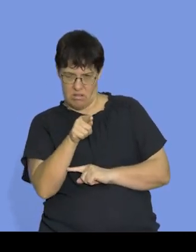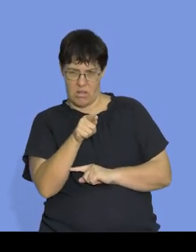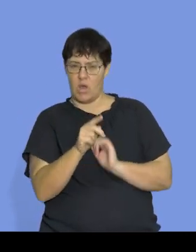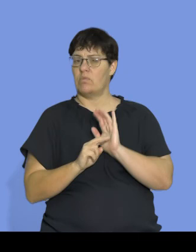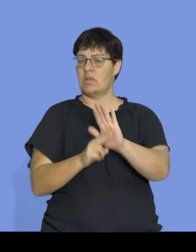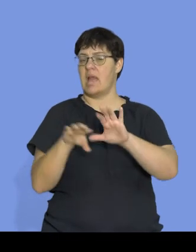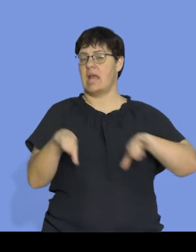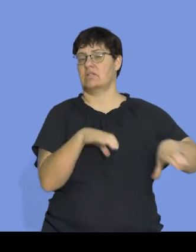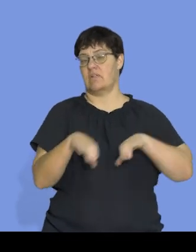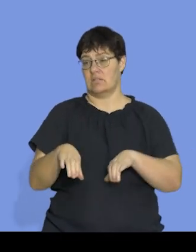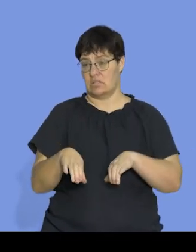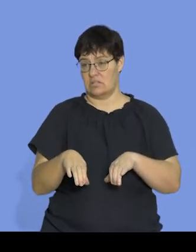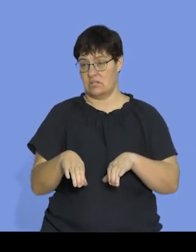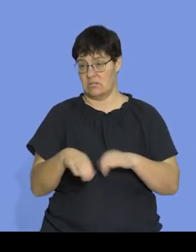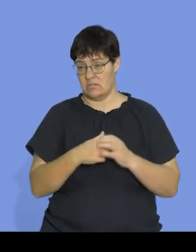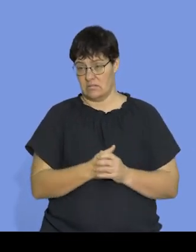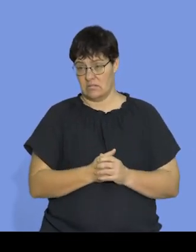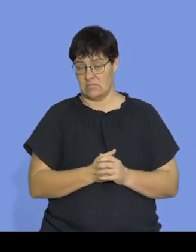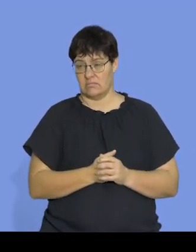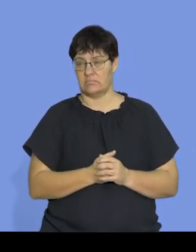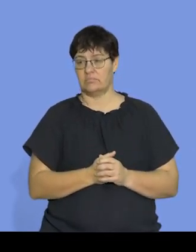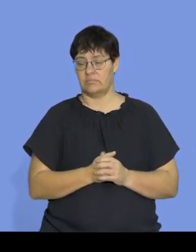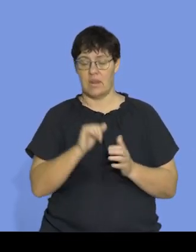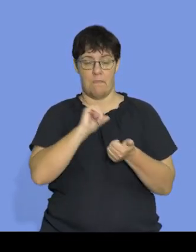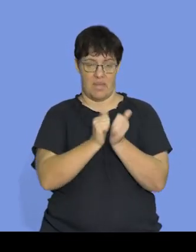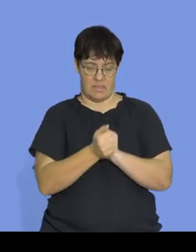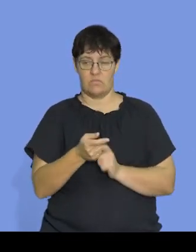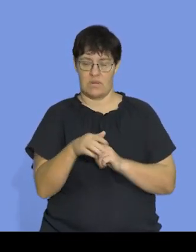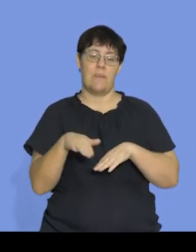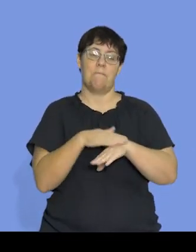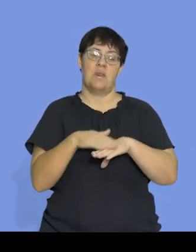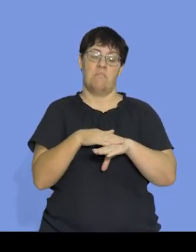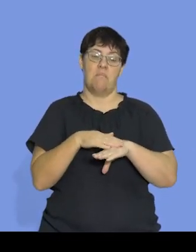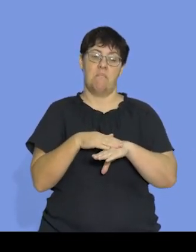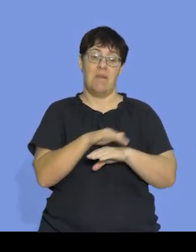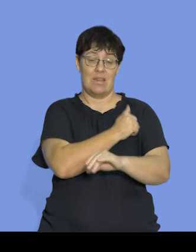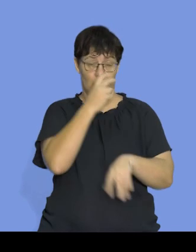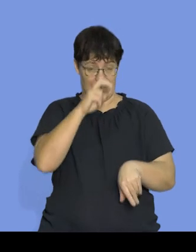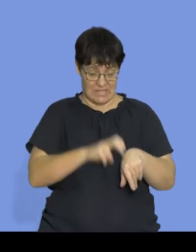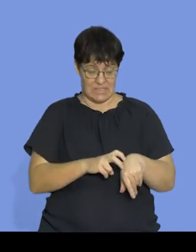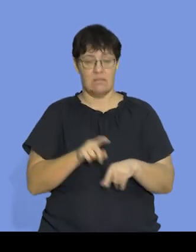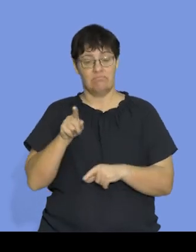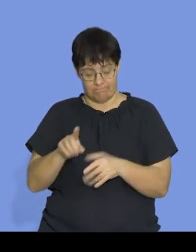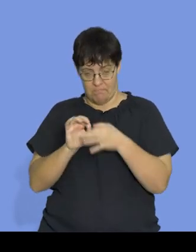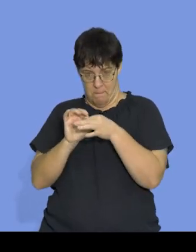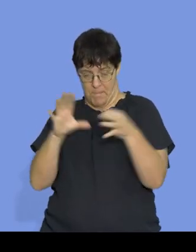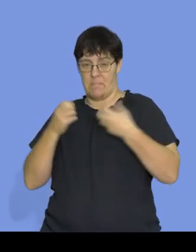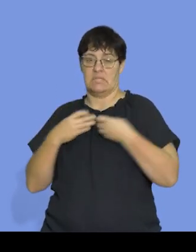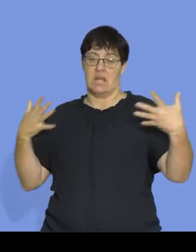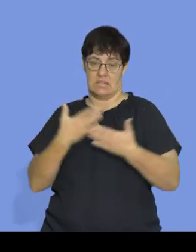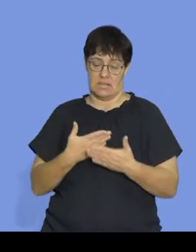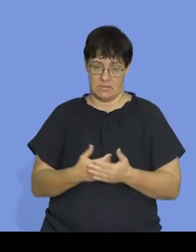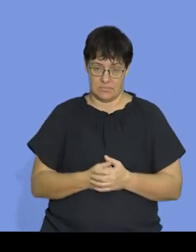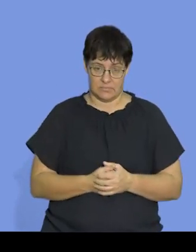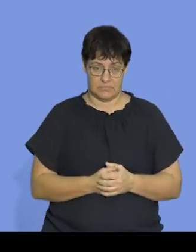activation complex and then do the maths after that. So this is the minimum energy that is required for this particular reaction to take